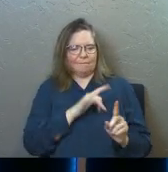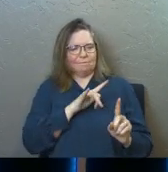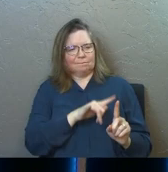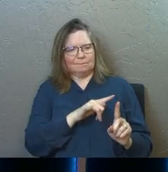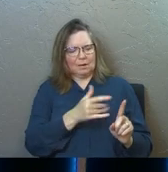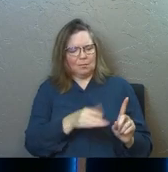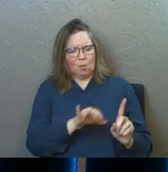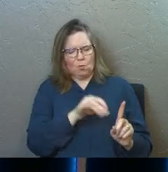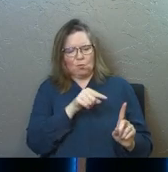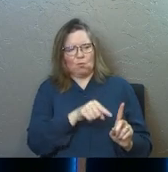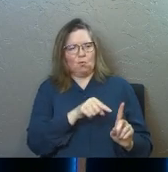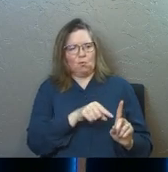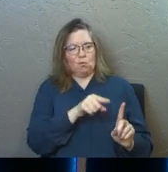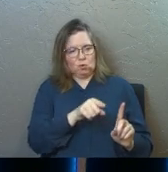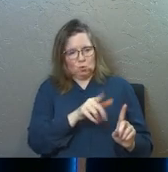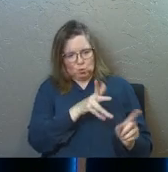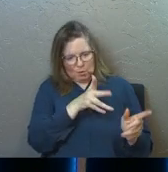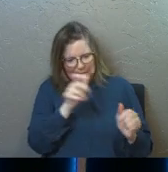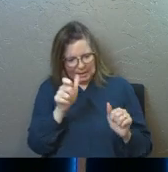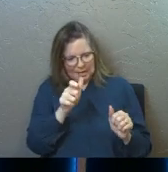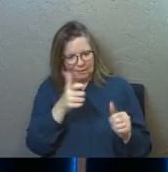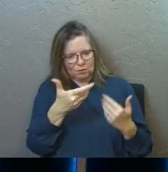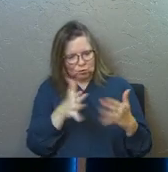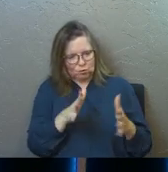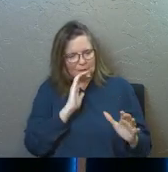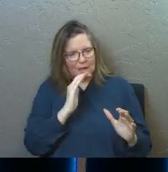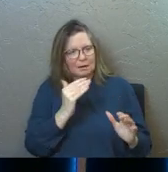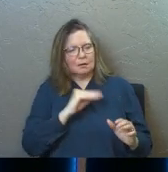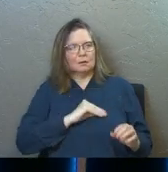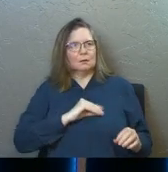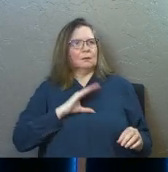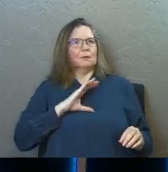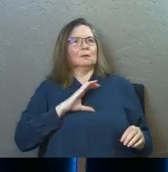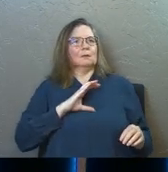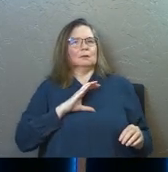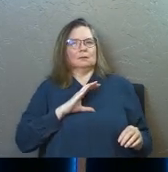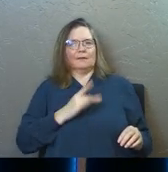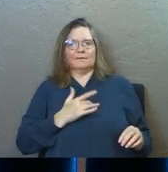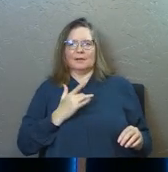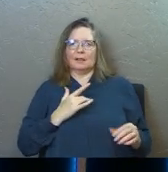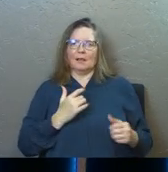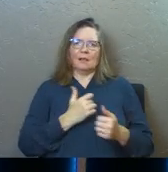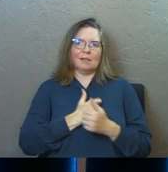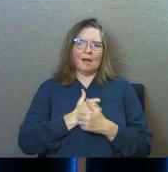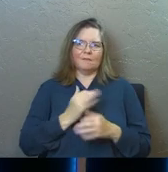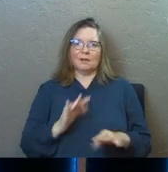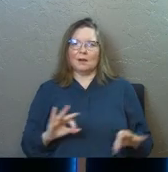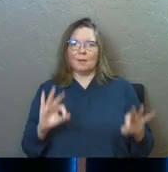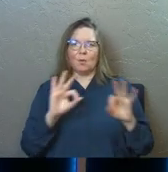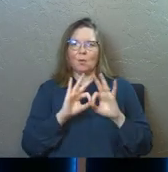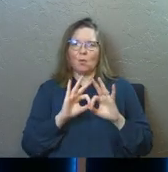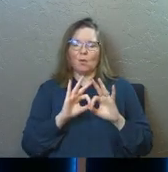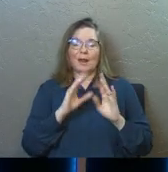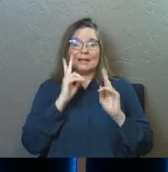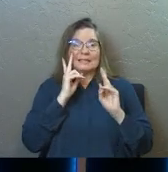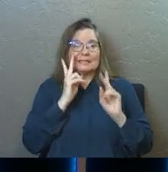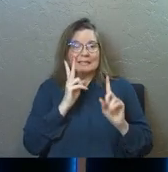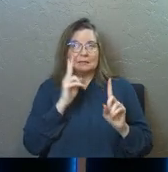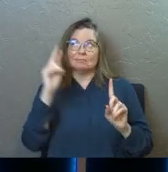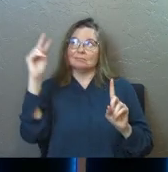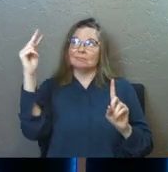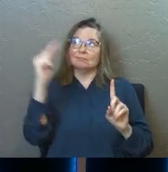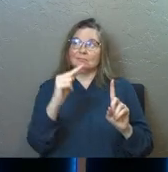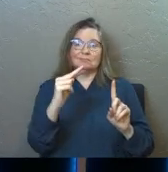important you are. I want you to leave this room, this conversation, lifted up, feeling loved and important and just seen by your